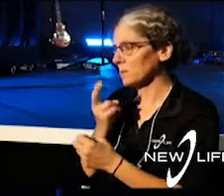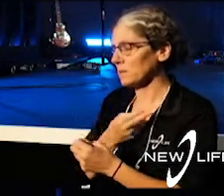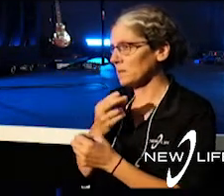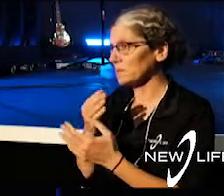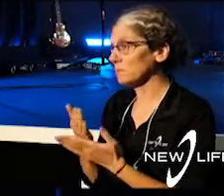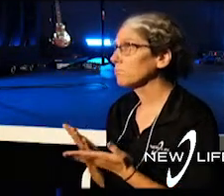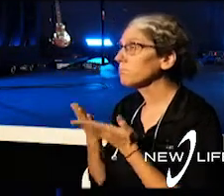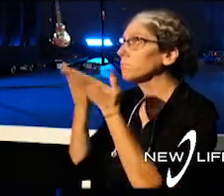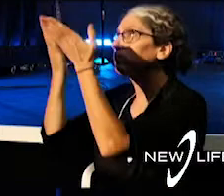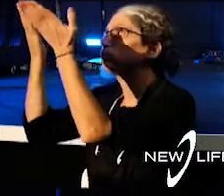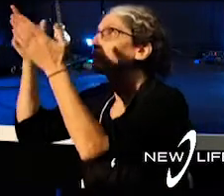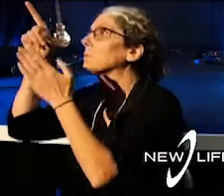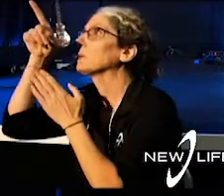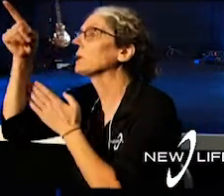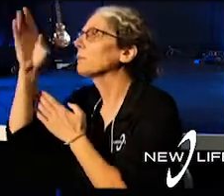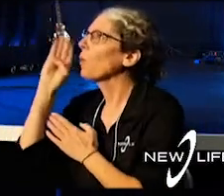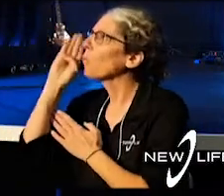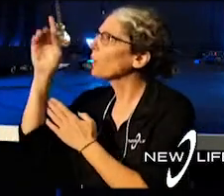Lord, what is your will?